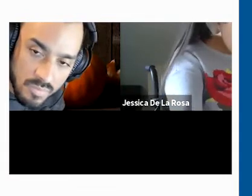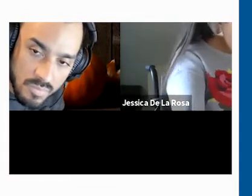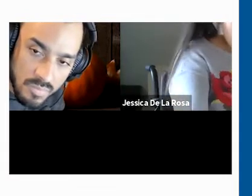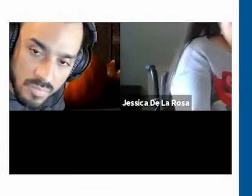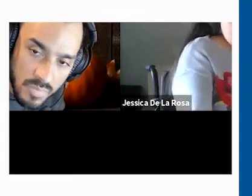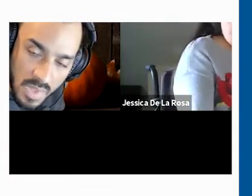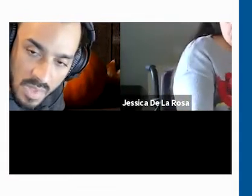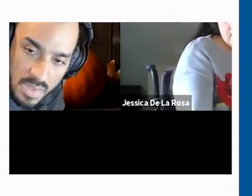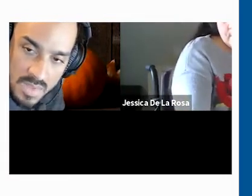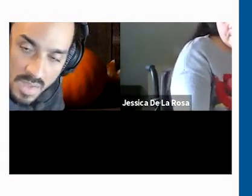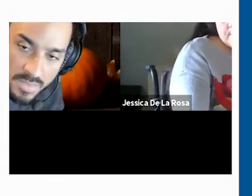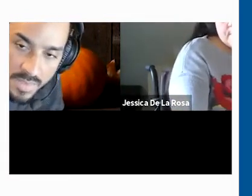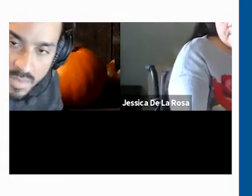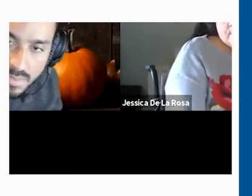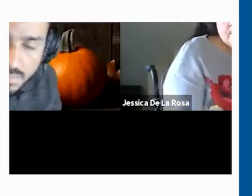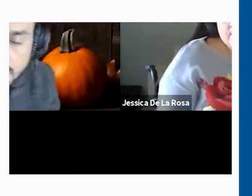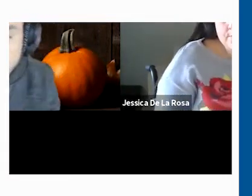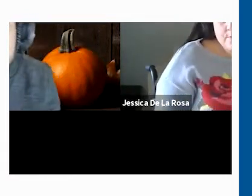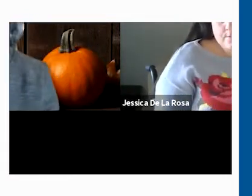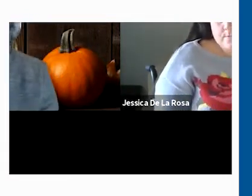those who are hard of hearing.